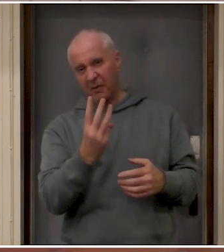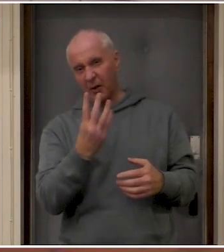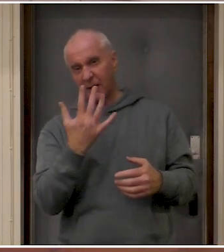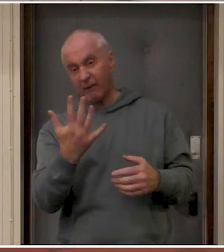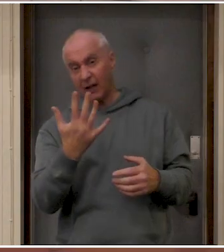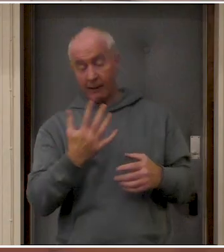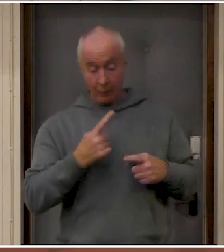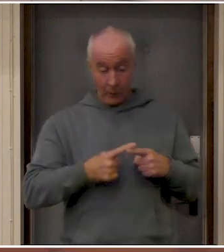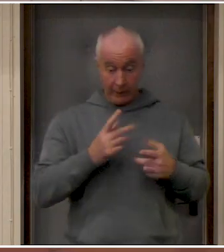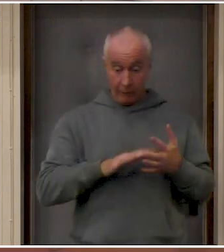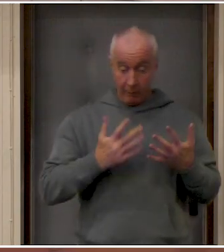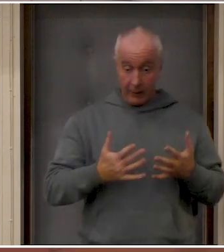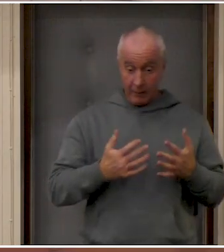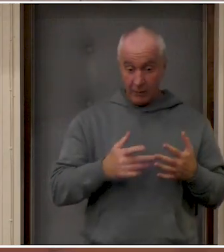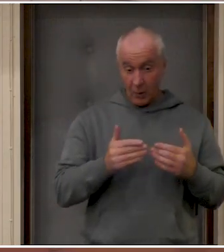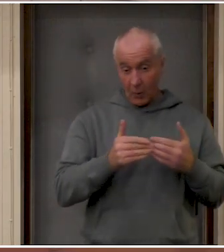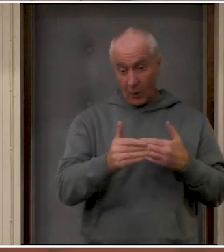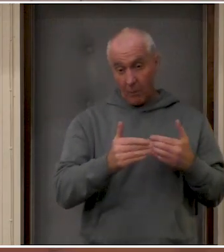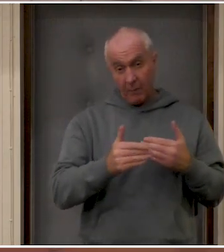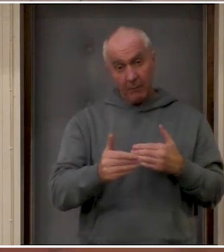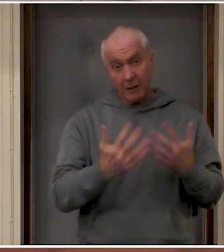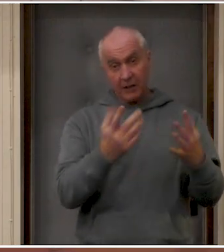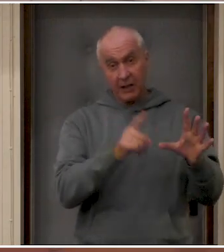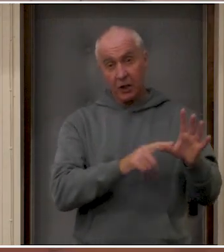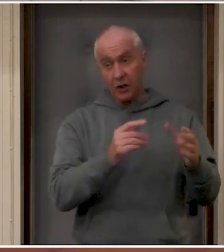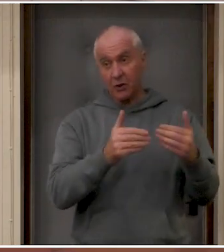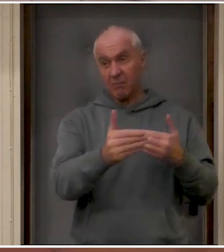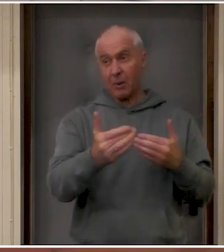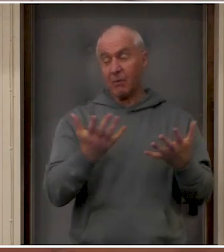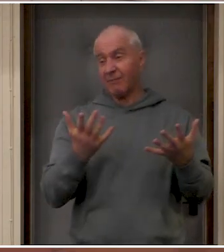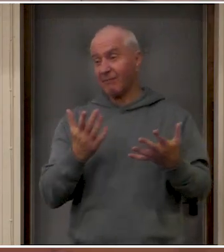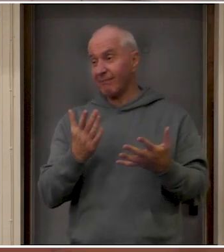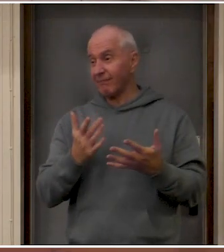can do it from where we are today. But it's all too late, really, given